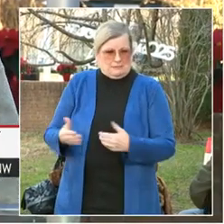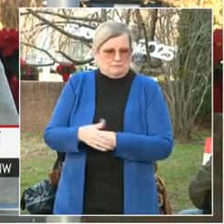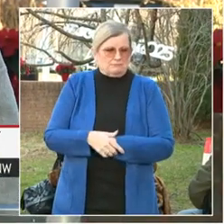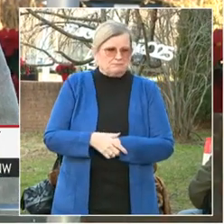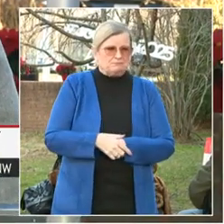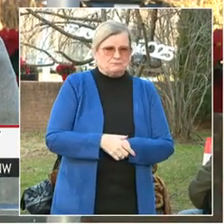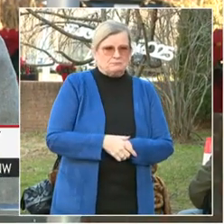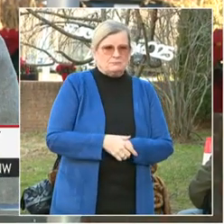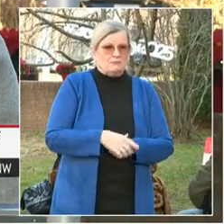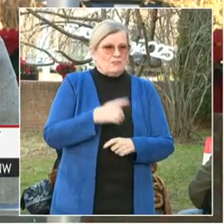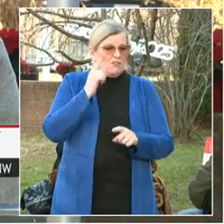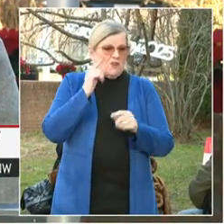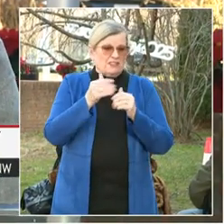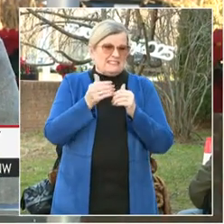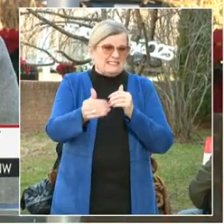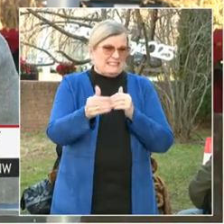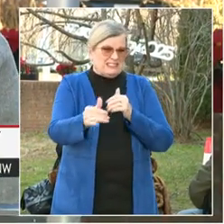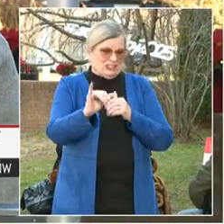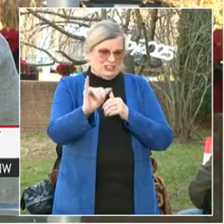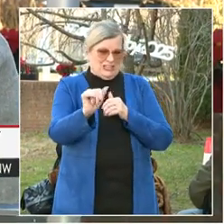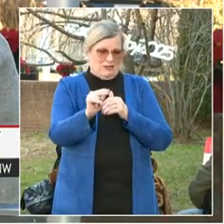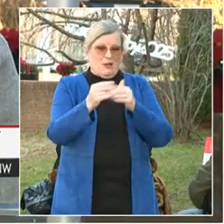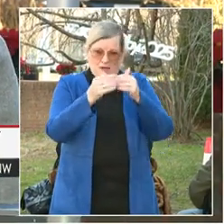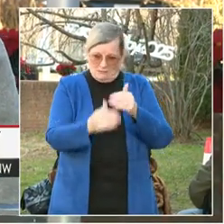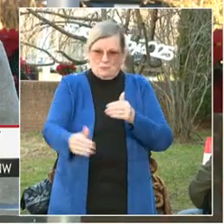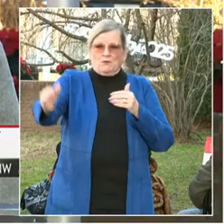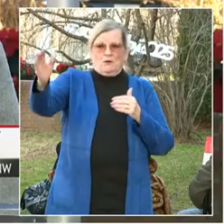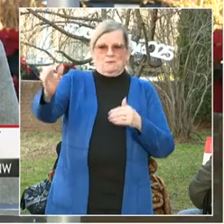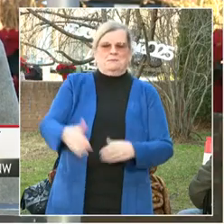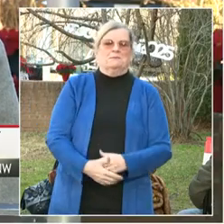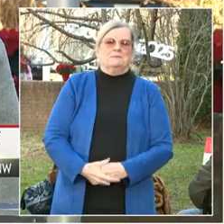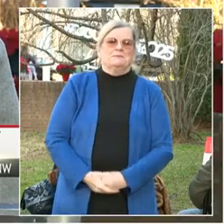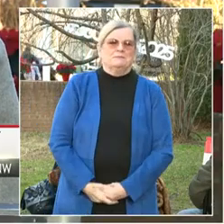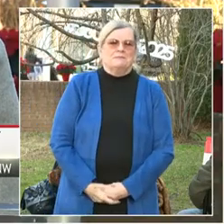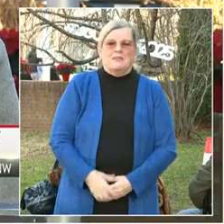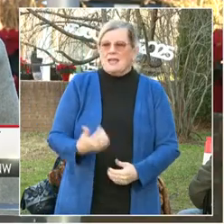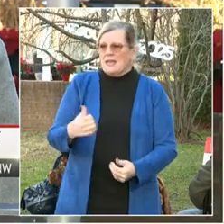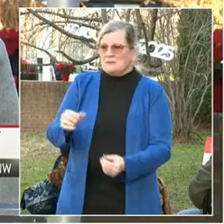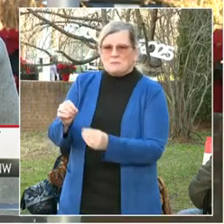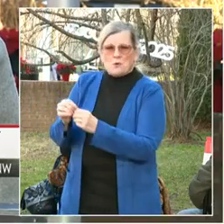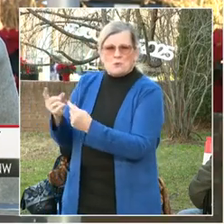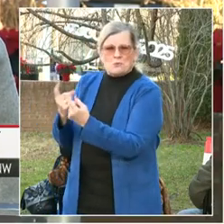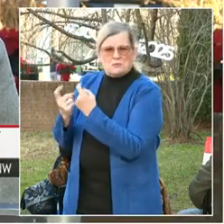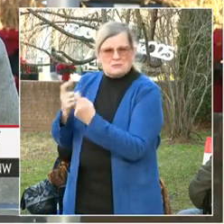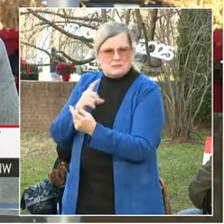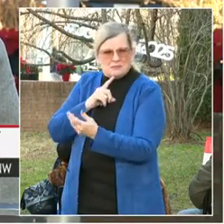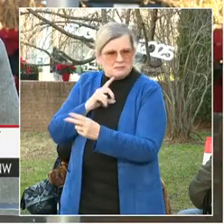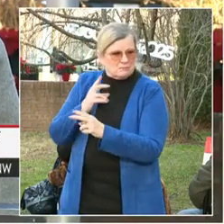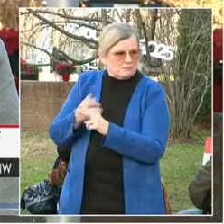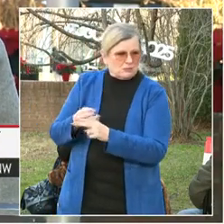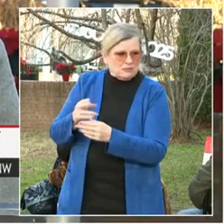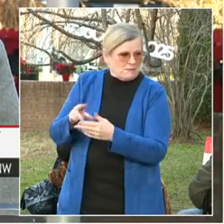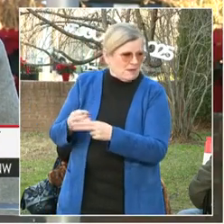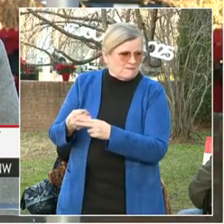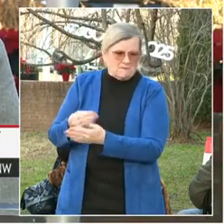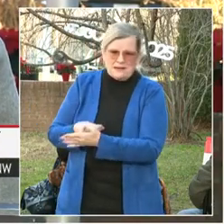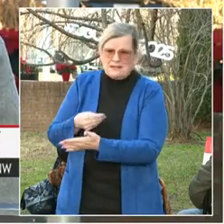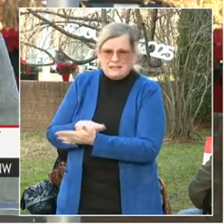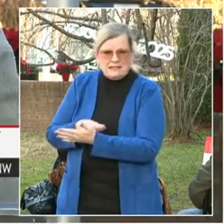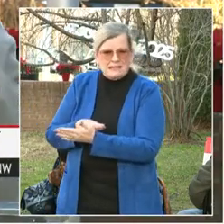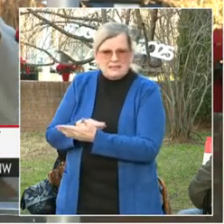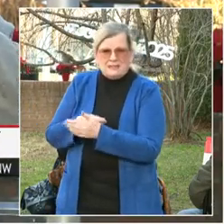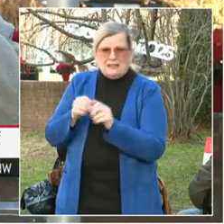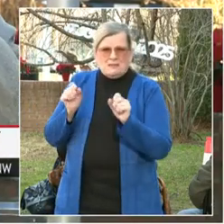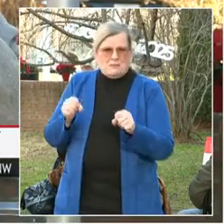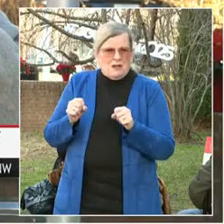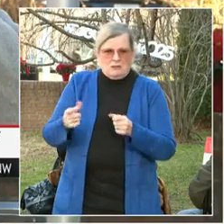for January and beyond. You mentioned that, the funding piece and being able to afford to hire more officers.